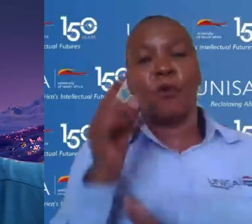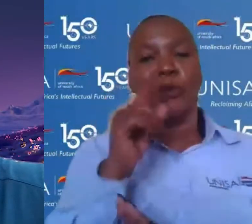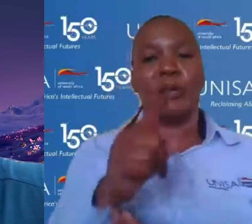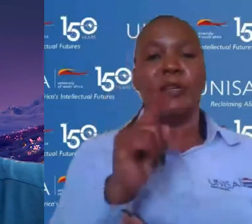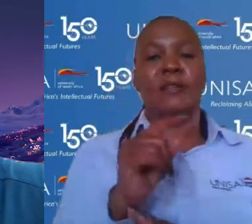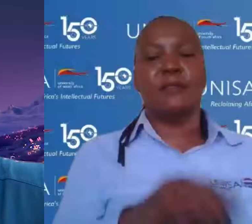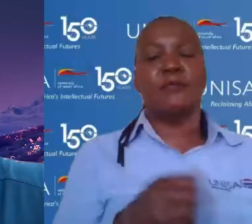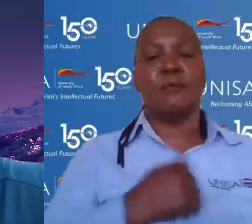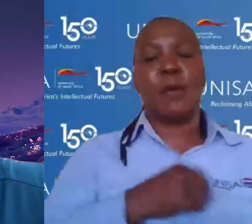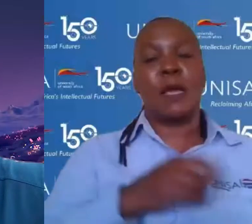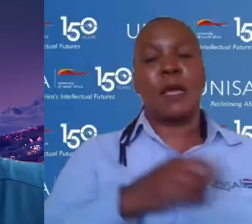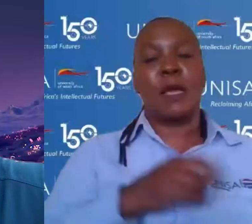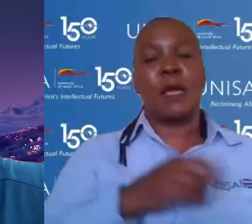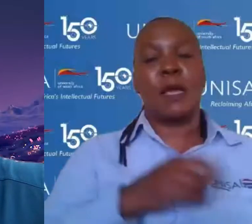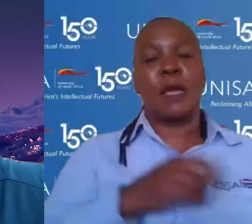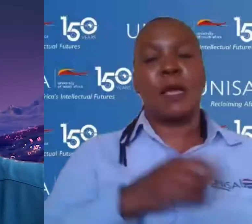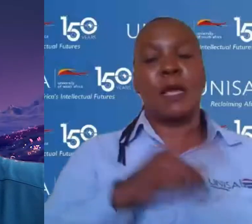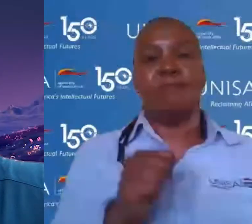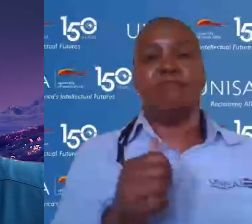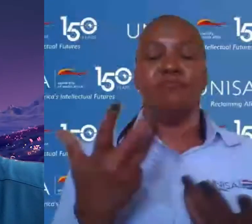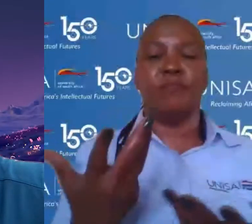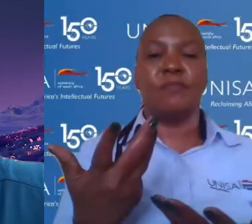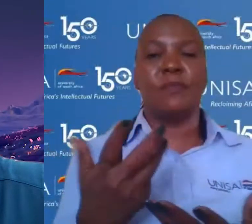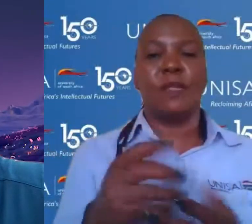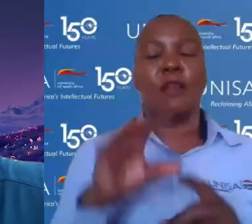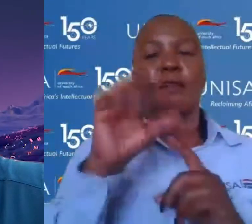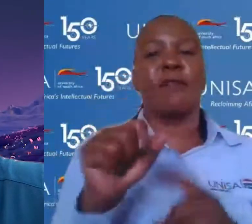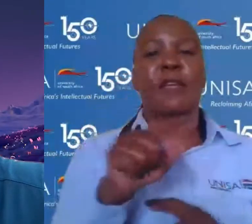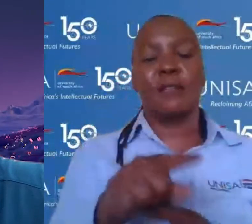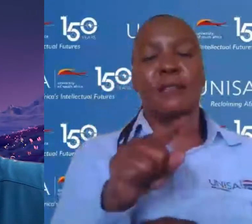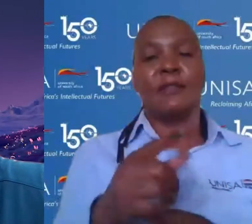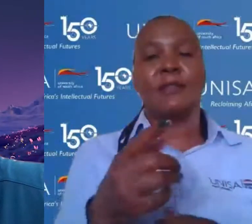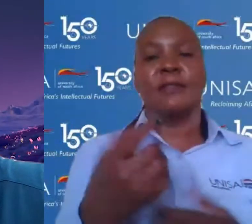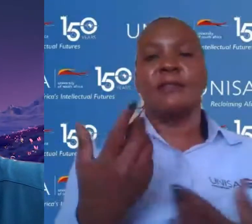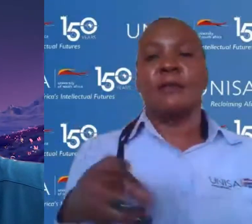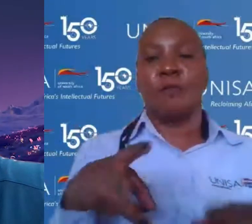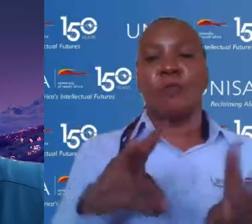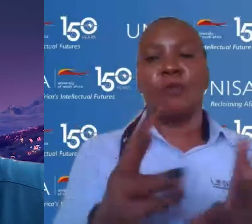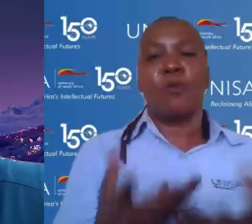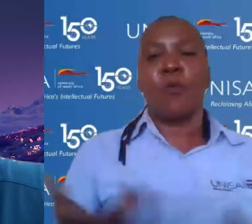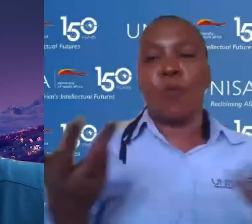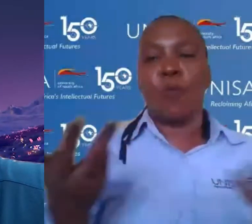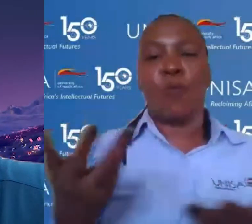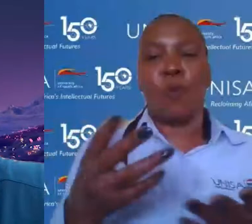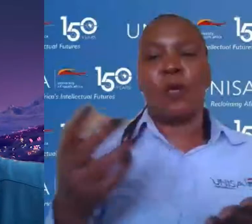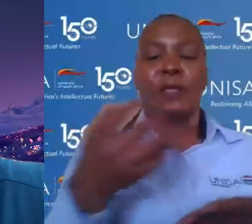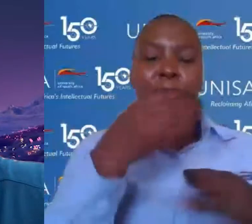UNISA and you will find directions and the specific addresses there.